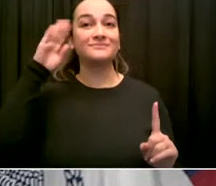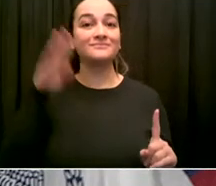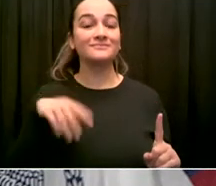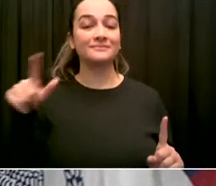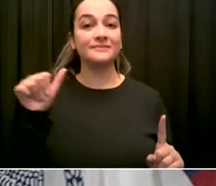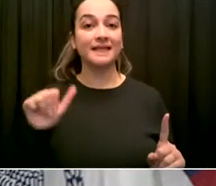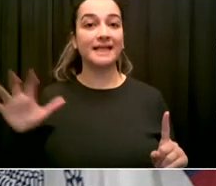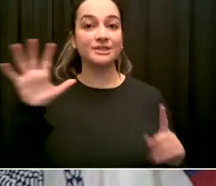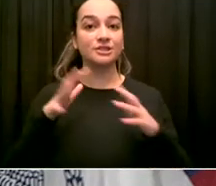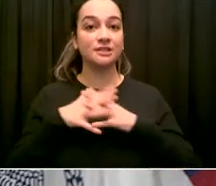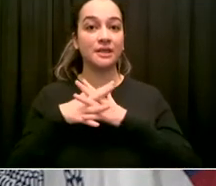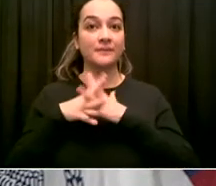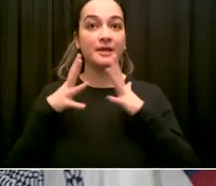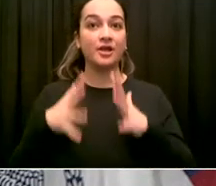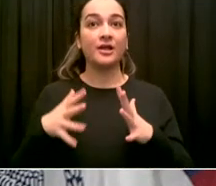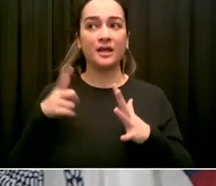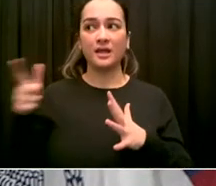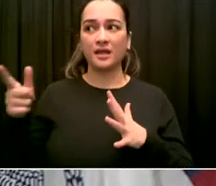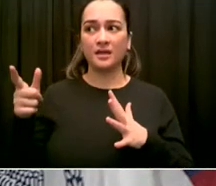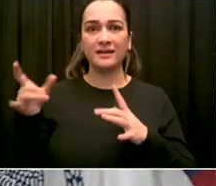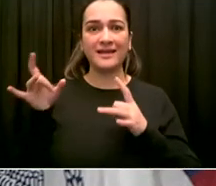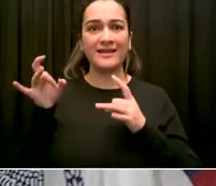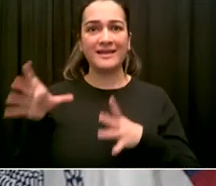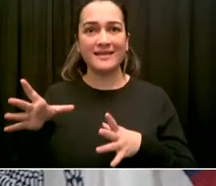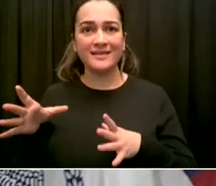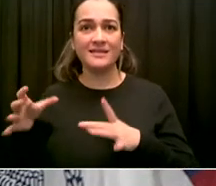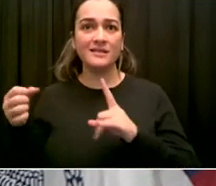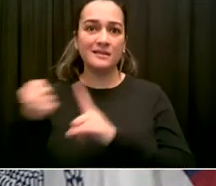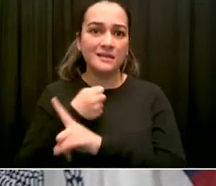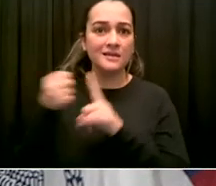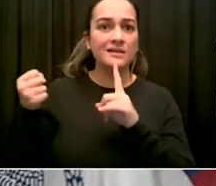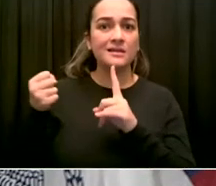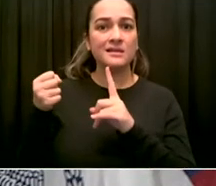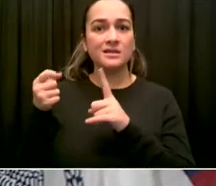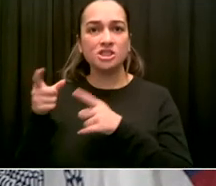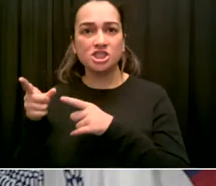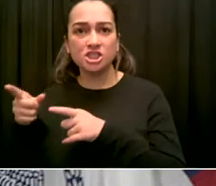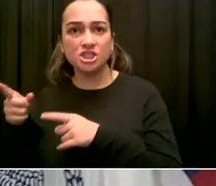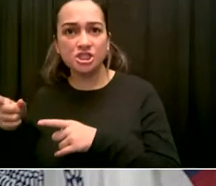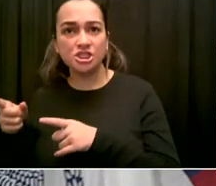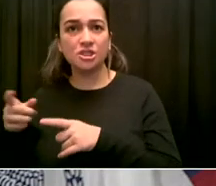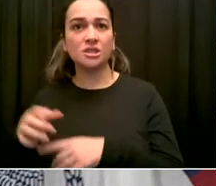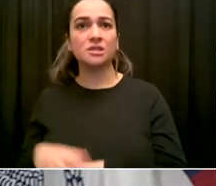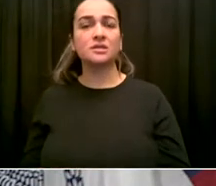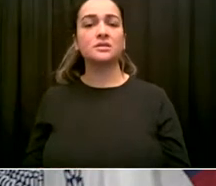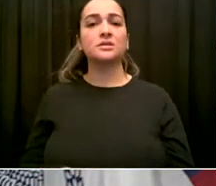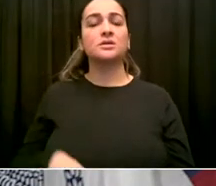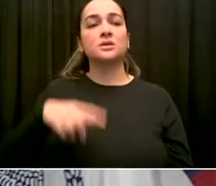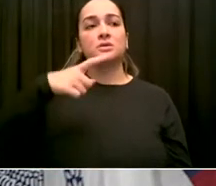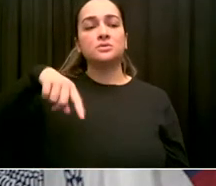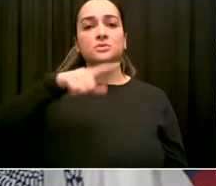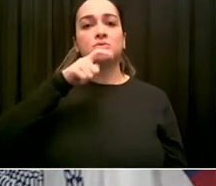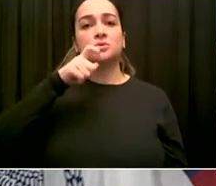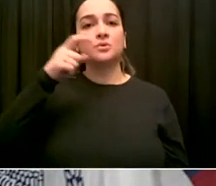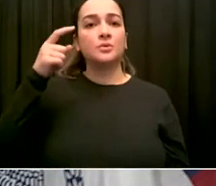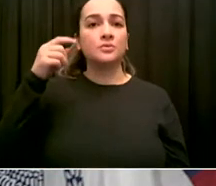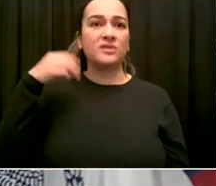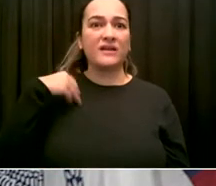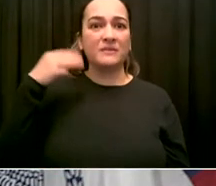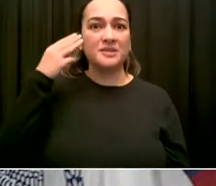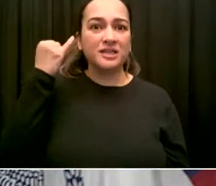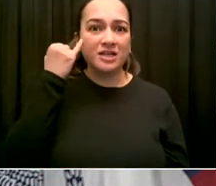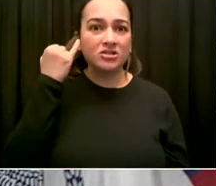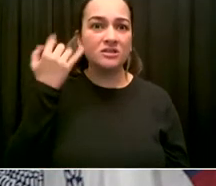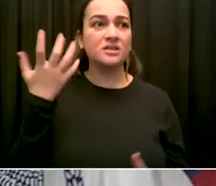maybe homeless, and frequently involved with the criminal justice system. Is the city doing anything different to address that aspect of the hate crime